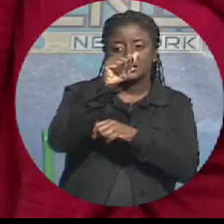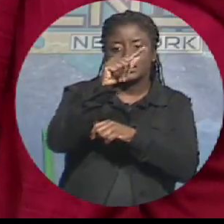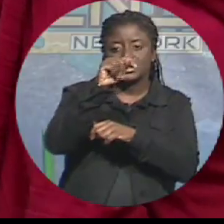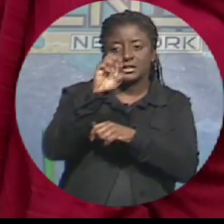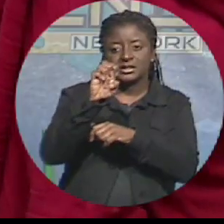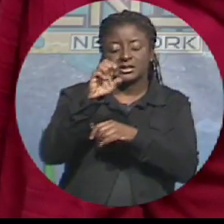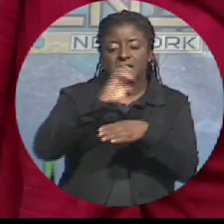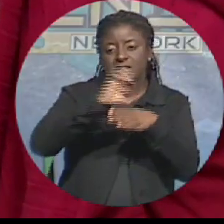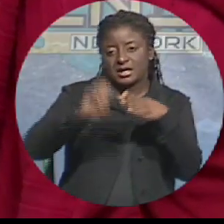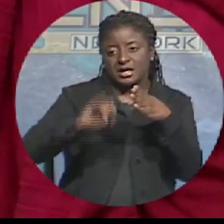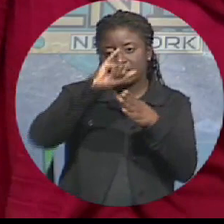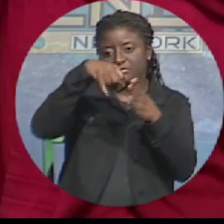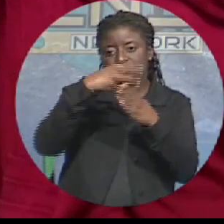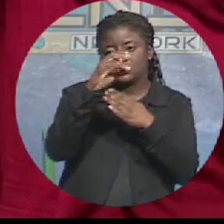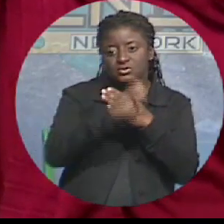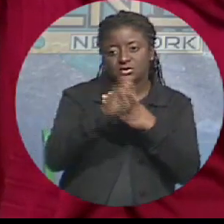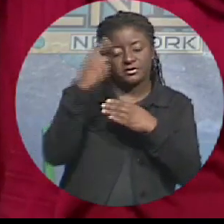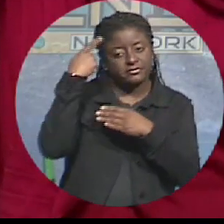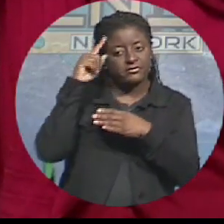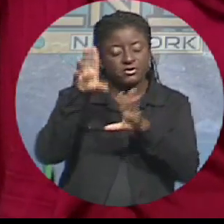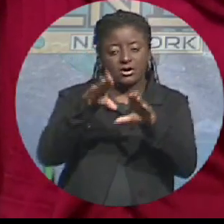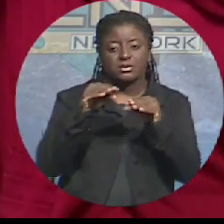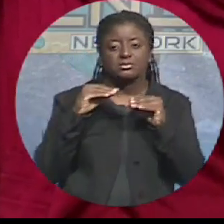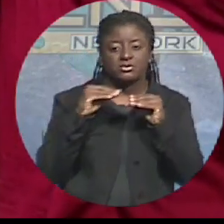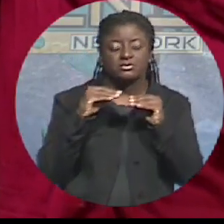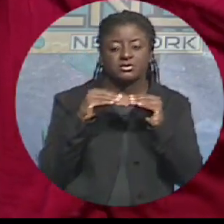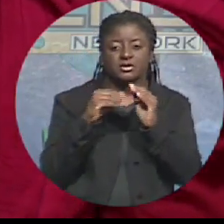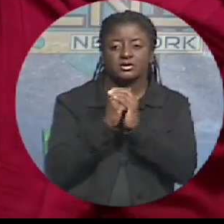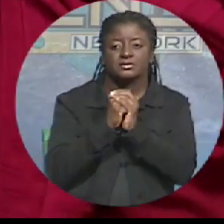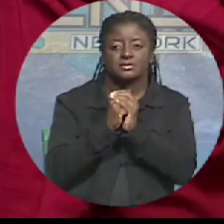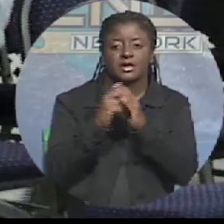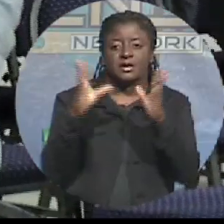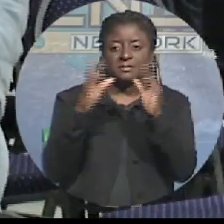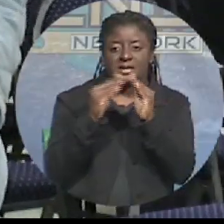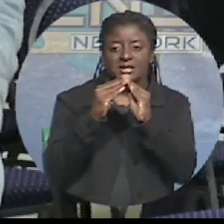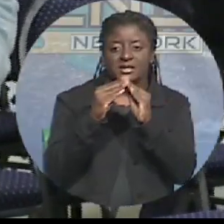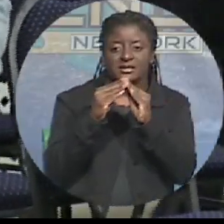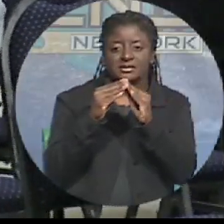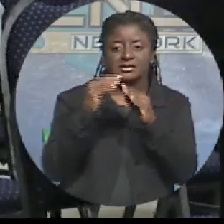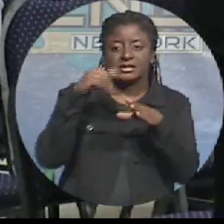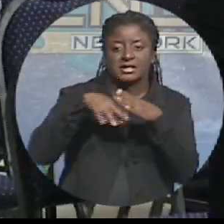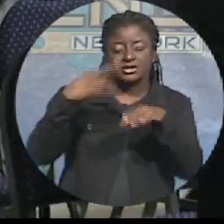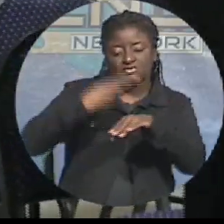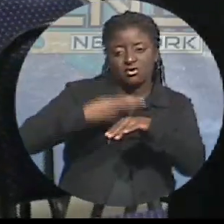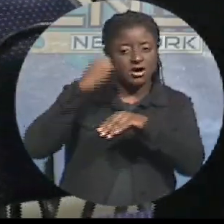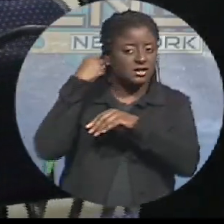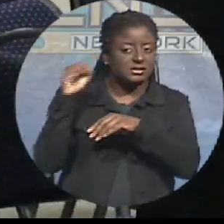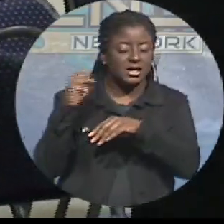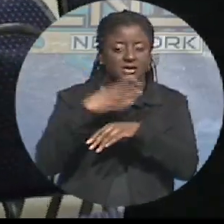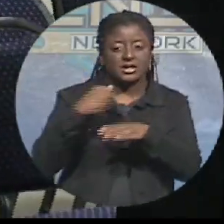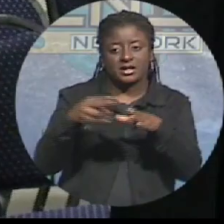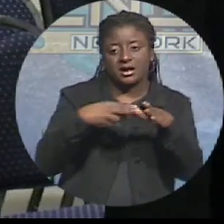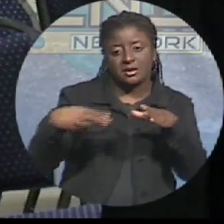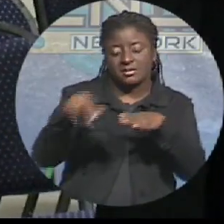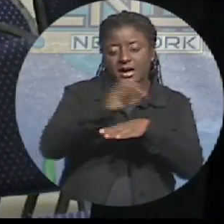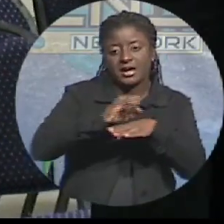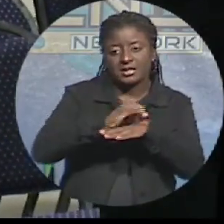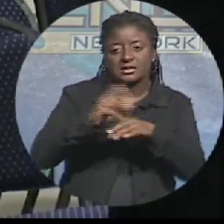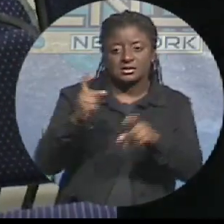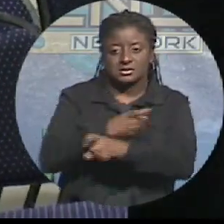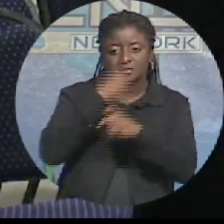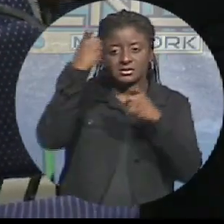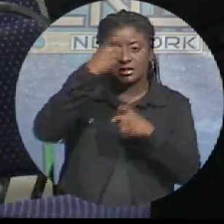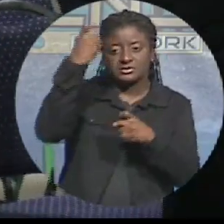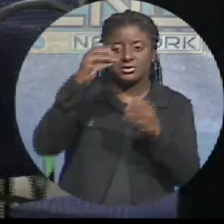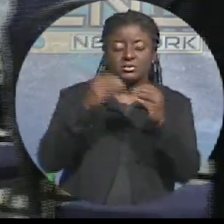Reform Commission officials reported that meetings held simultaneously in Rock Sound and Harbour Island were quite successful, with more than 100 residents in